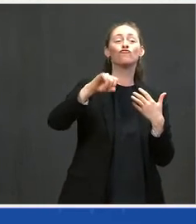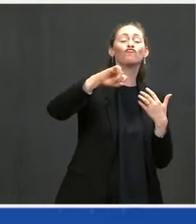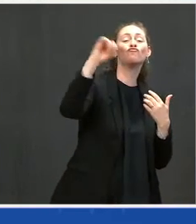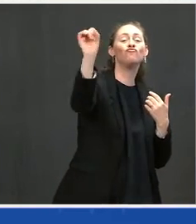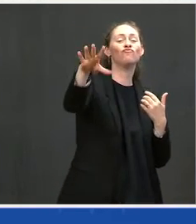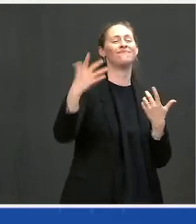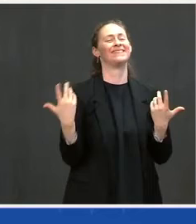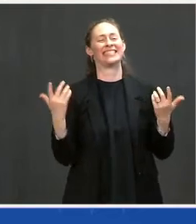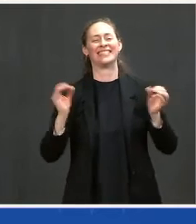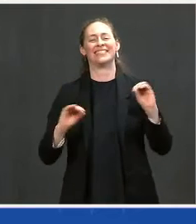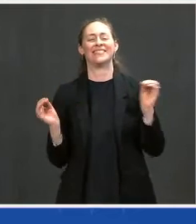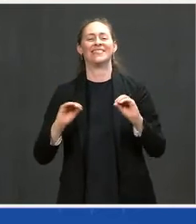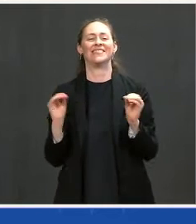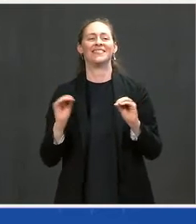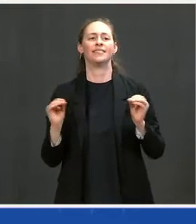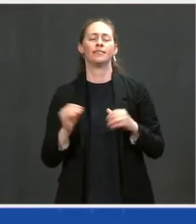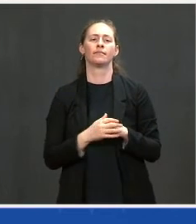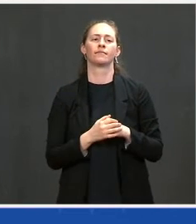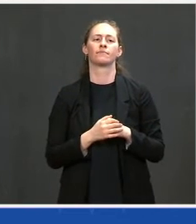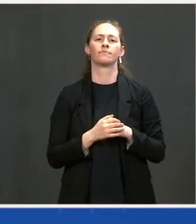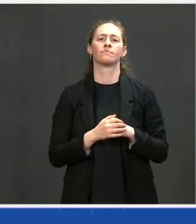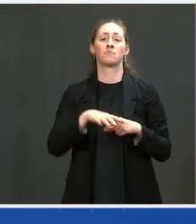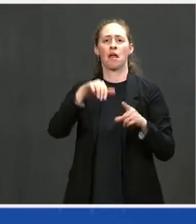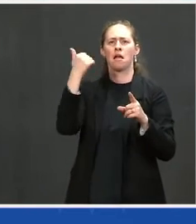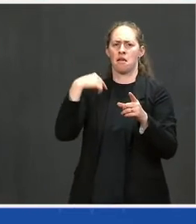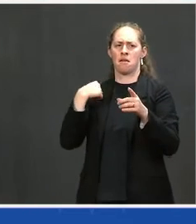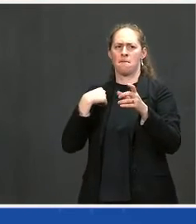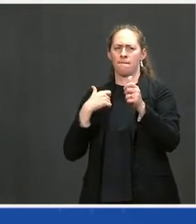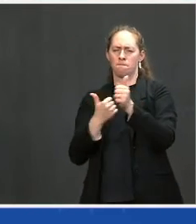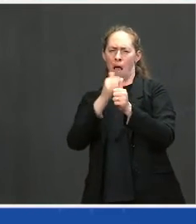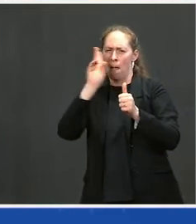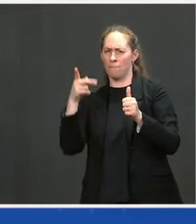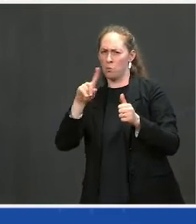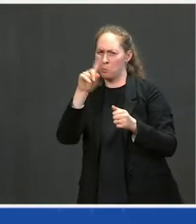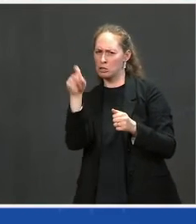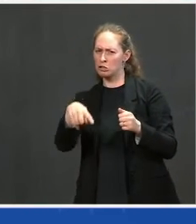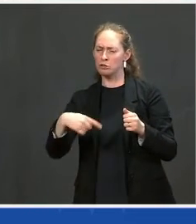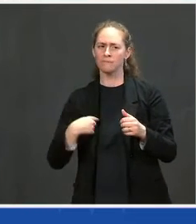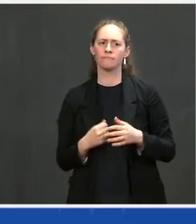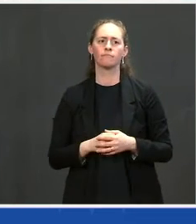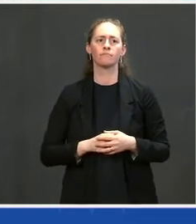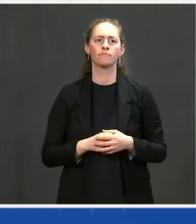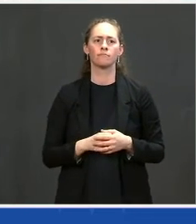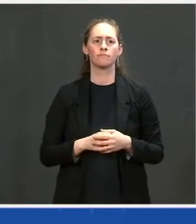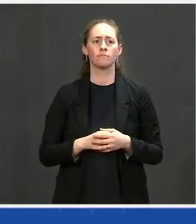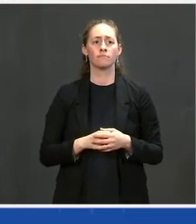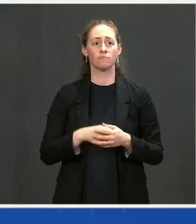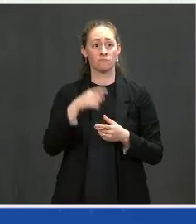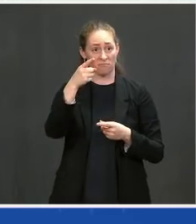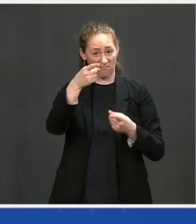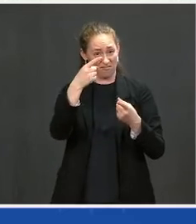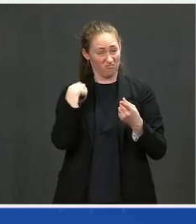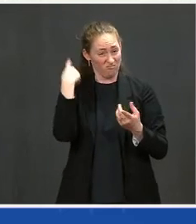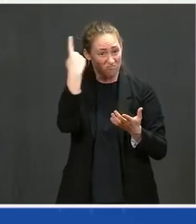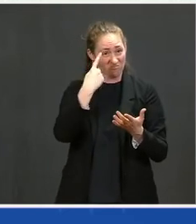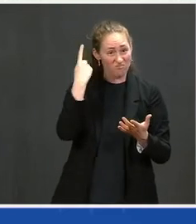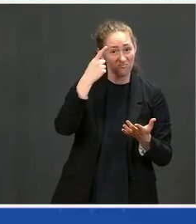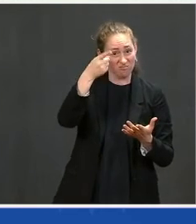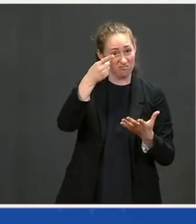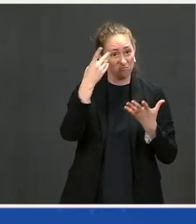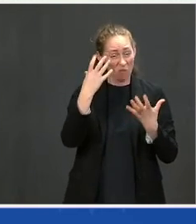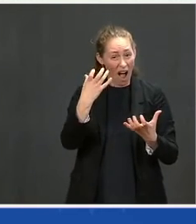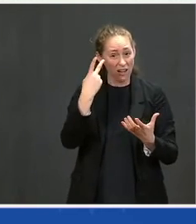Quick follow, if I may. Do you want to see these unaccompanied minors staying in this country, or should they be